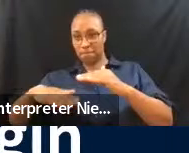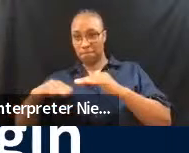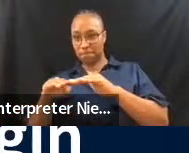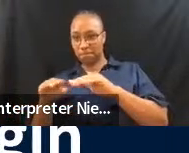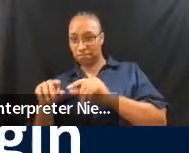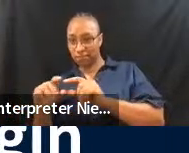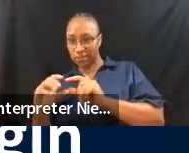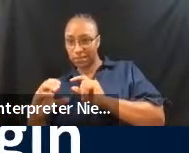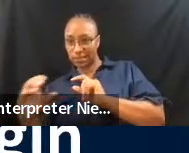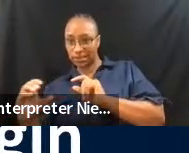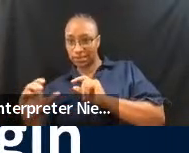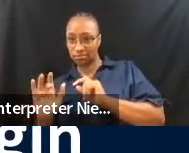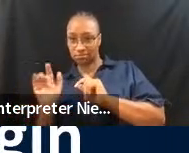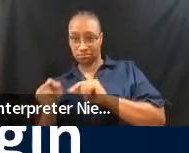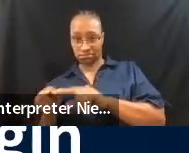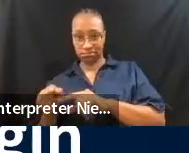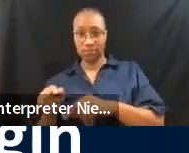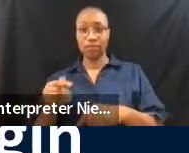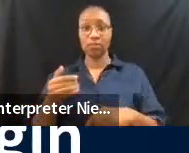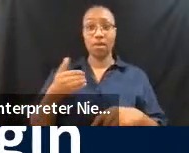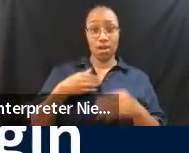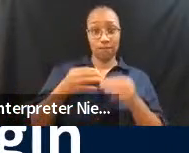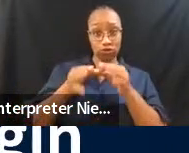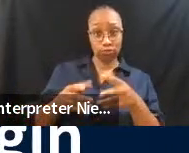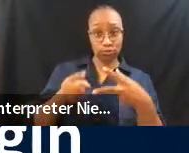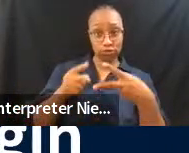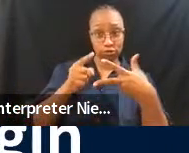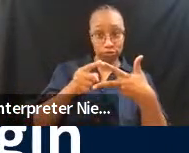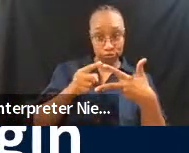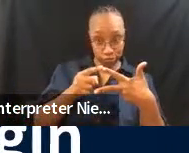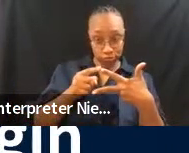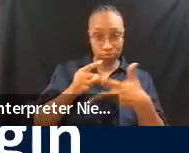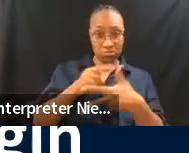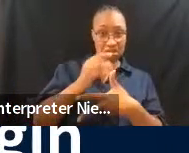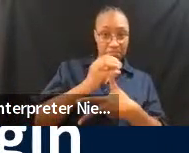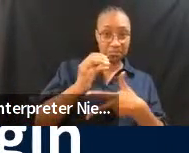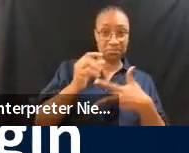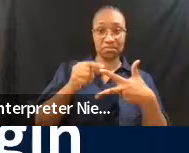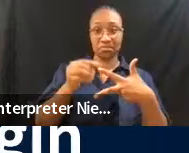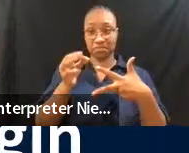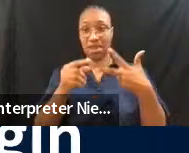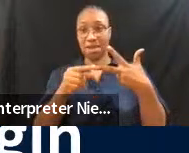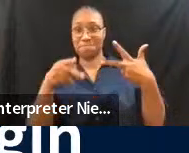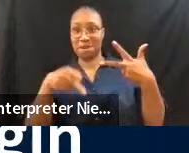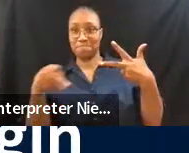American Sign Language is provided, and the PowerPoint presentation file is available for download at